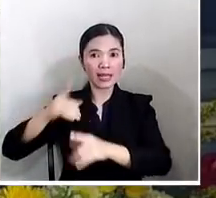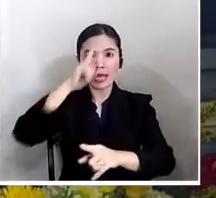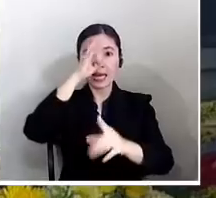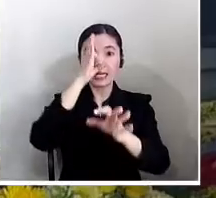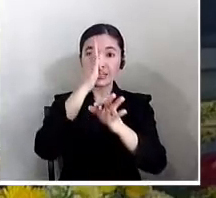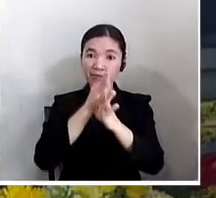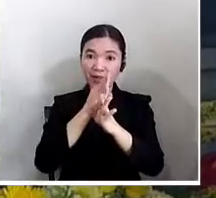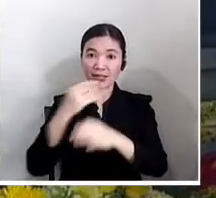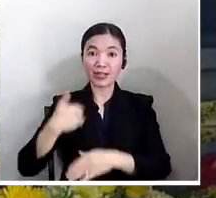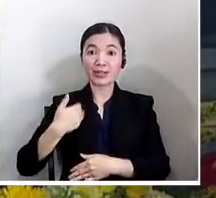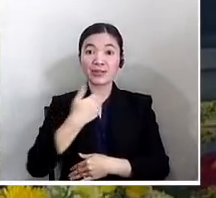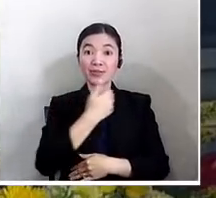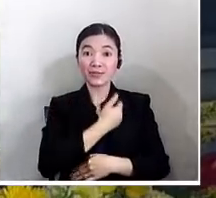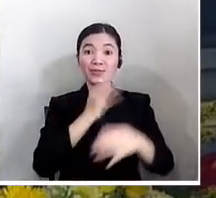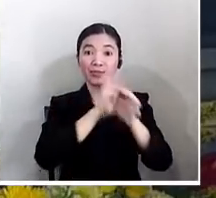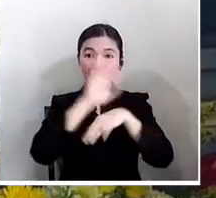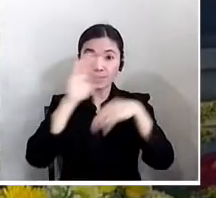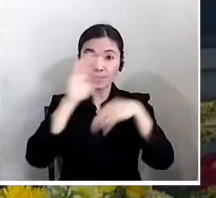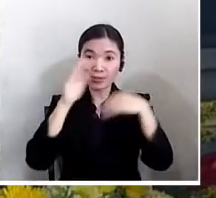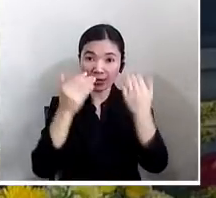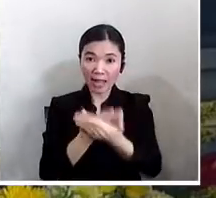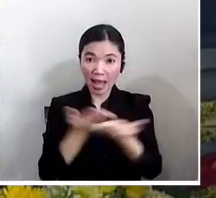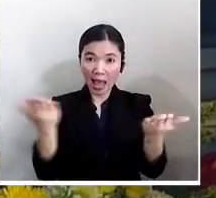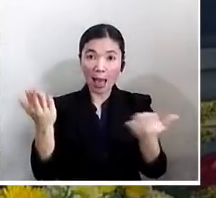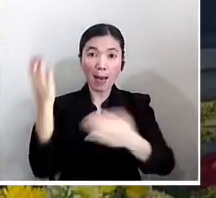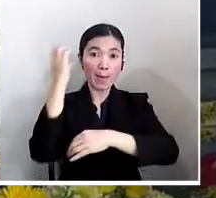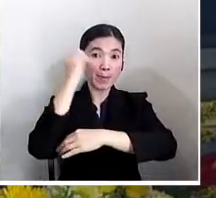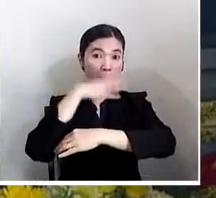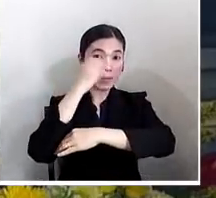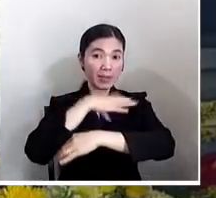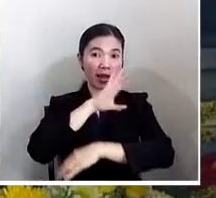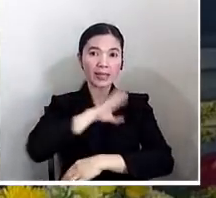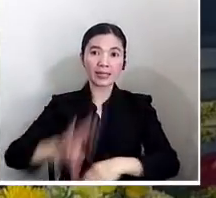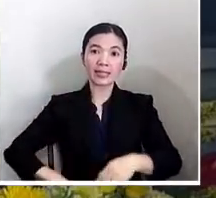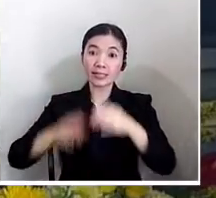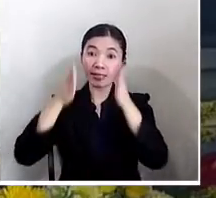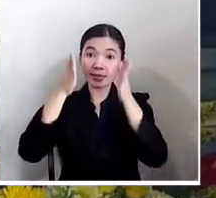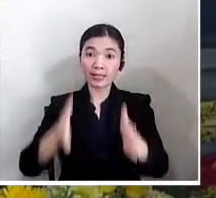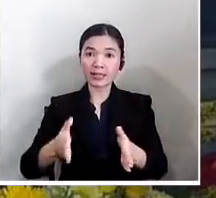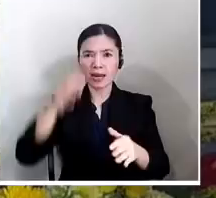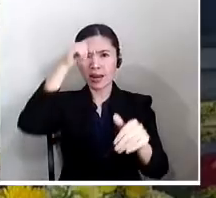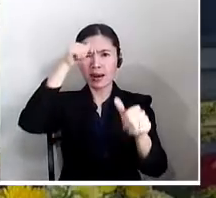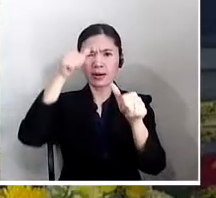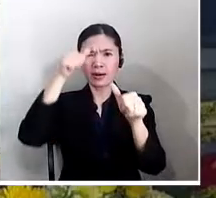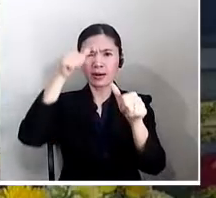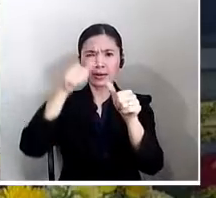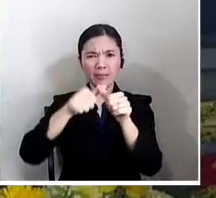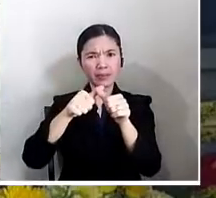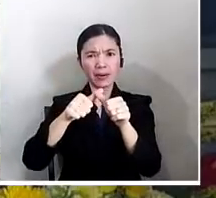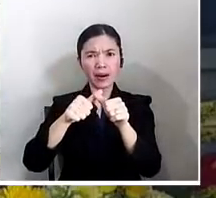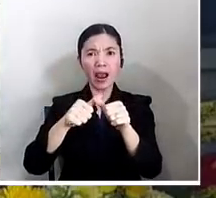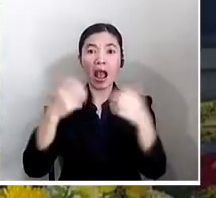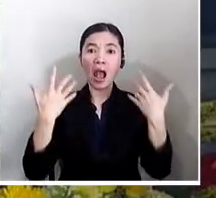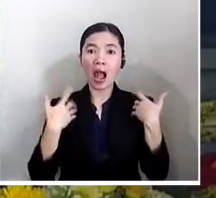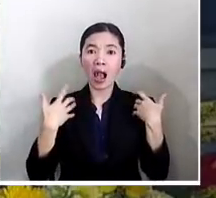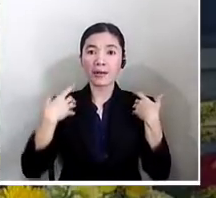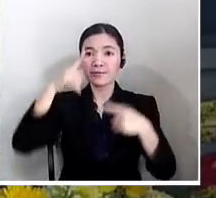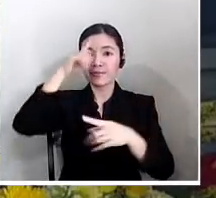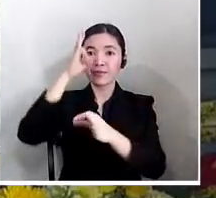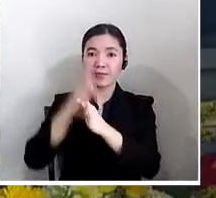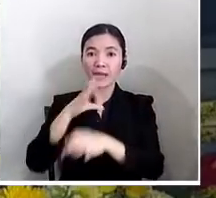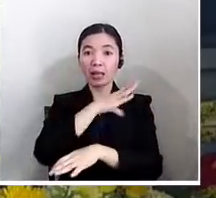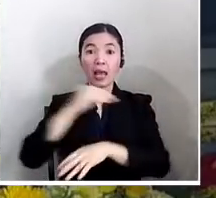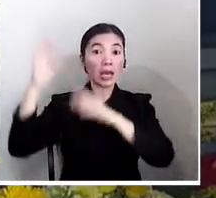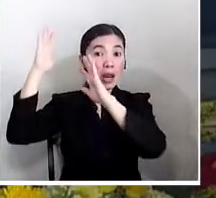us all, baptized Christians. Remember, have faith and hope with